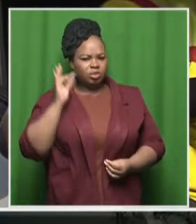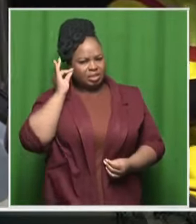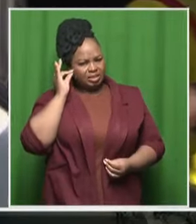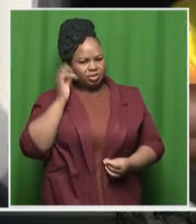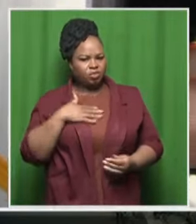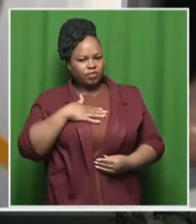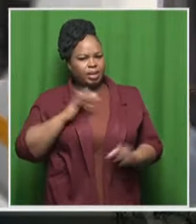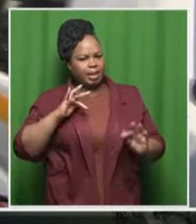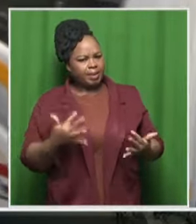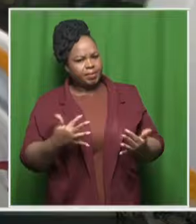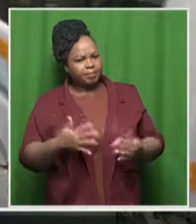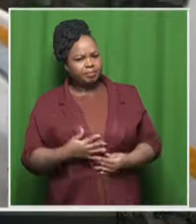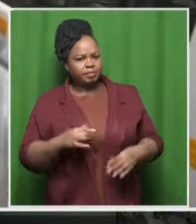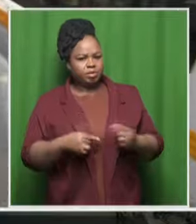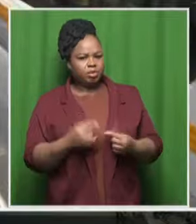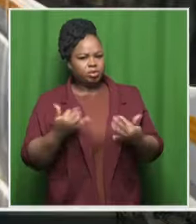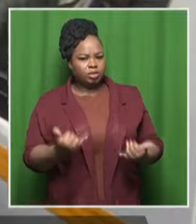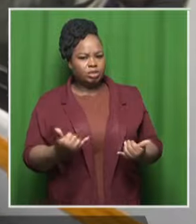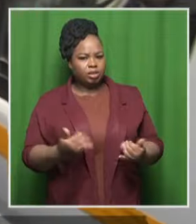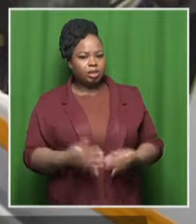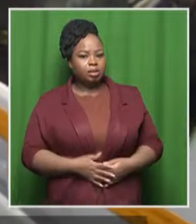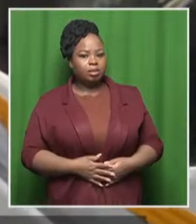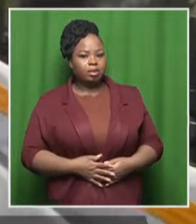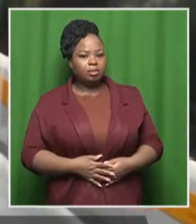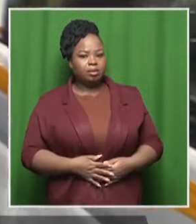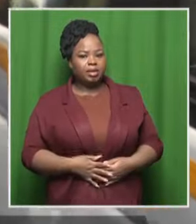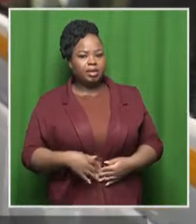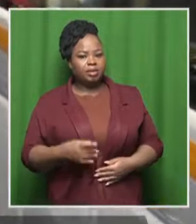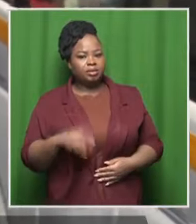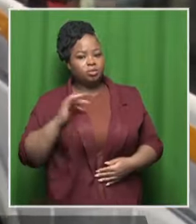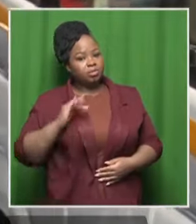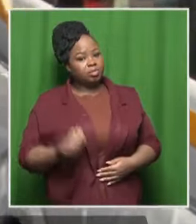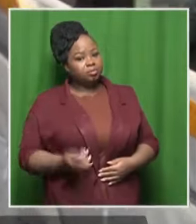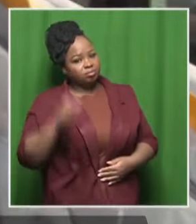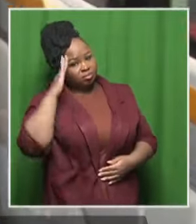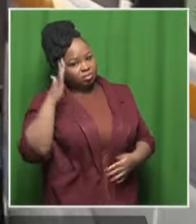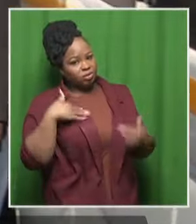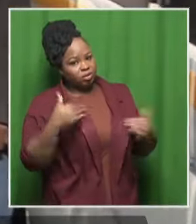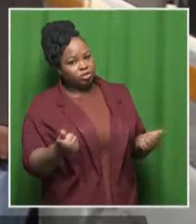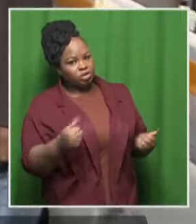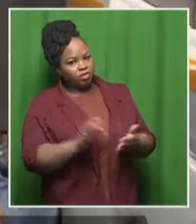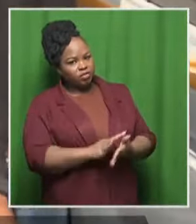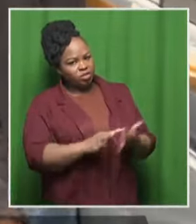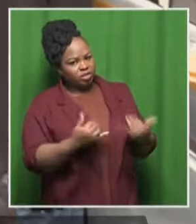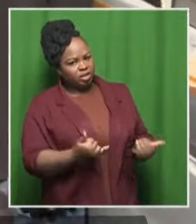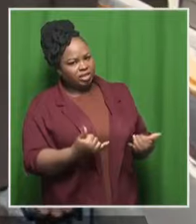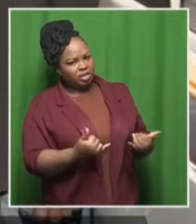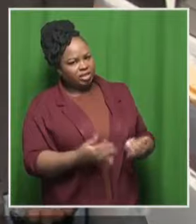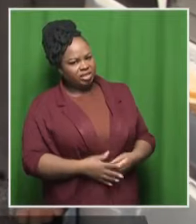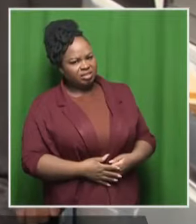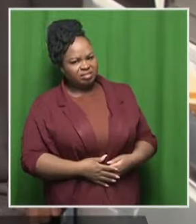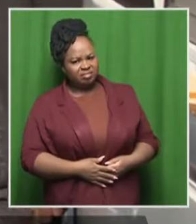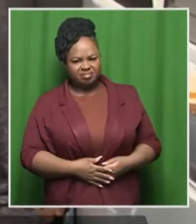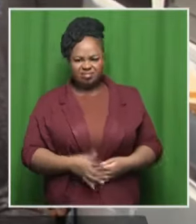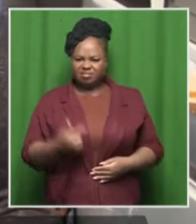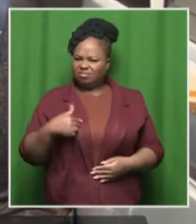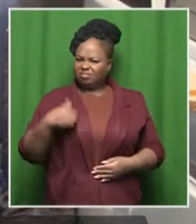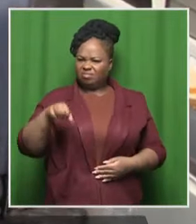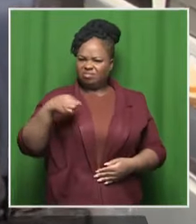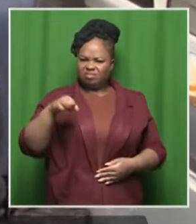how you're feeling about today. So let's hear. Let's get a woman. How are you, ma'am? Are you going to vote today? No,